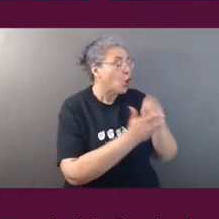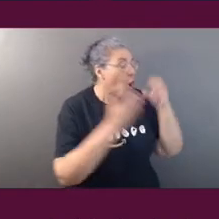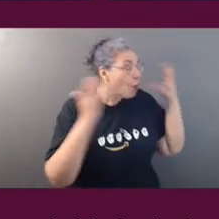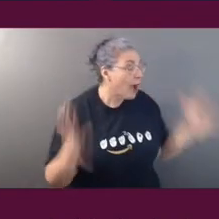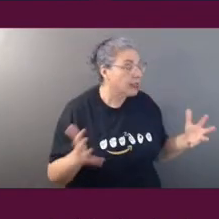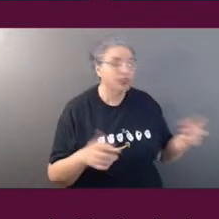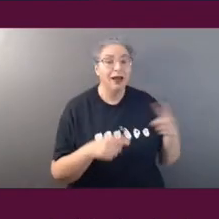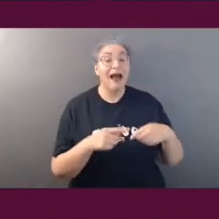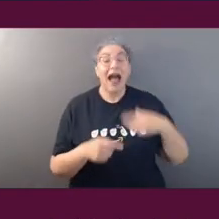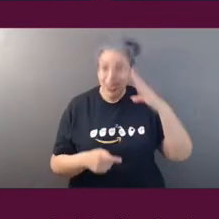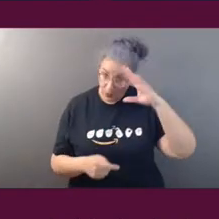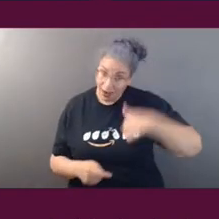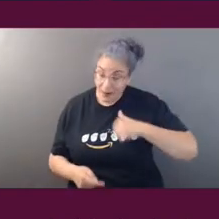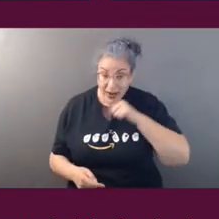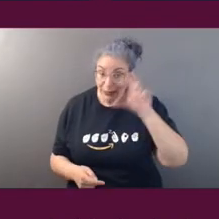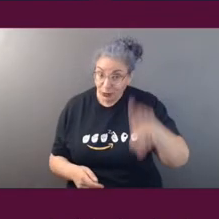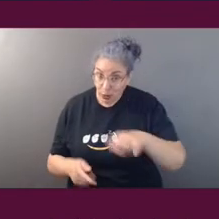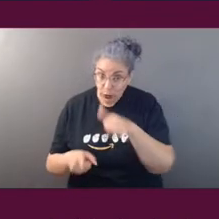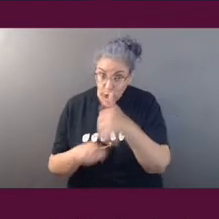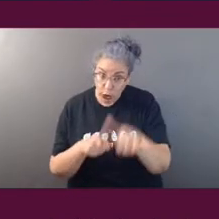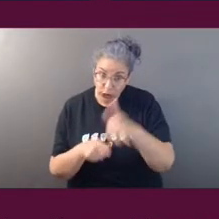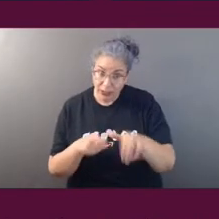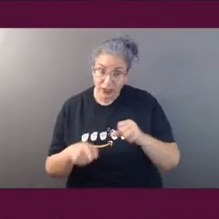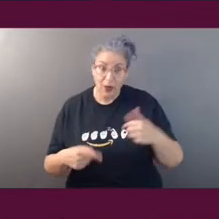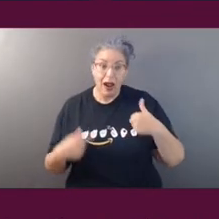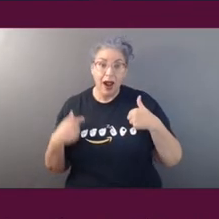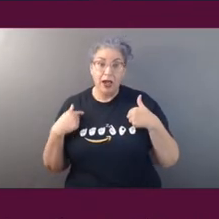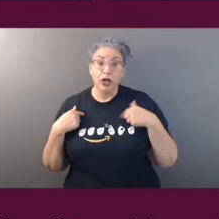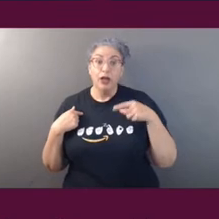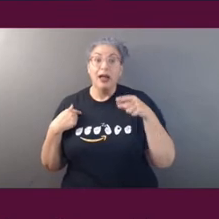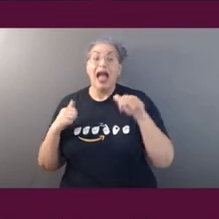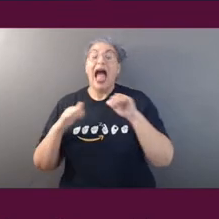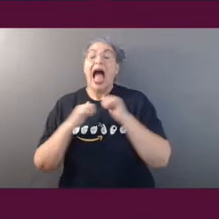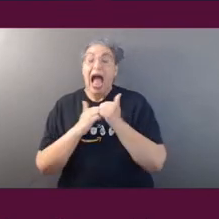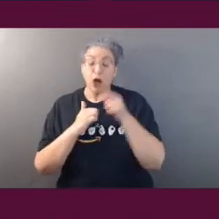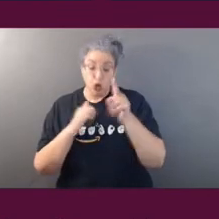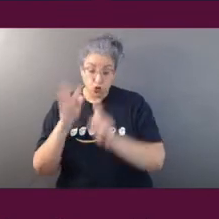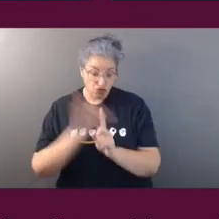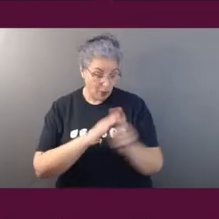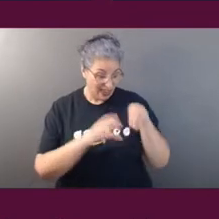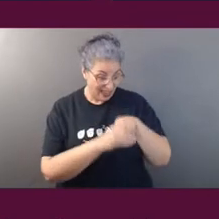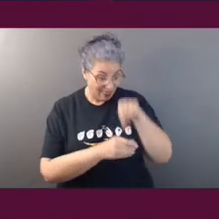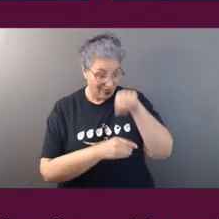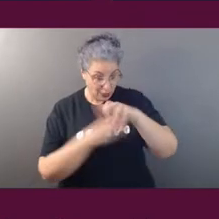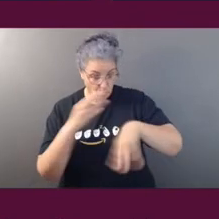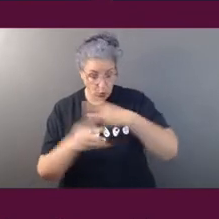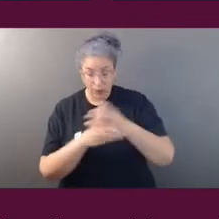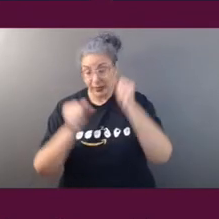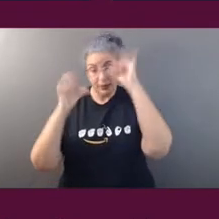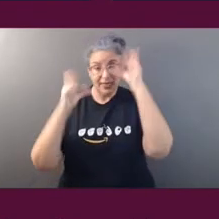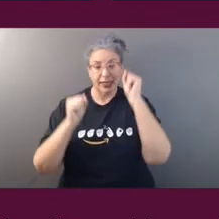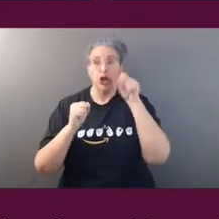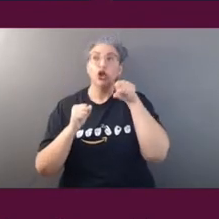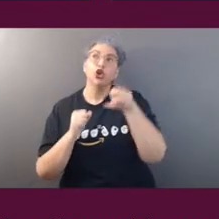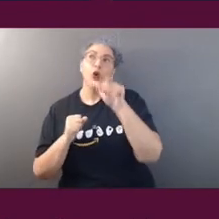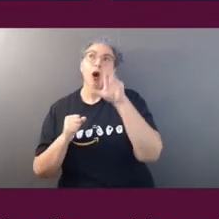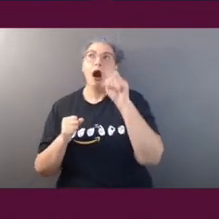so I won't say what I really want to say, but just how you show up in this world is incredible. I was going to say something bad,